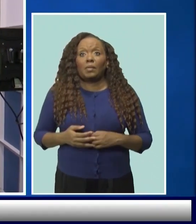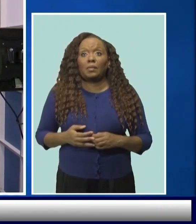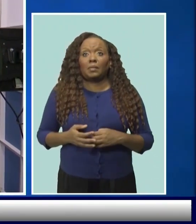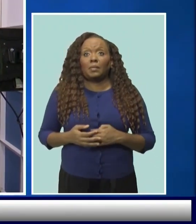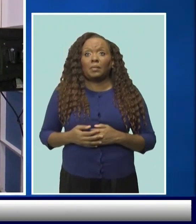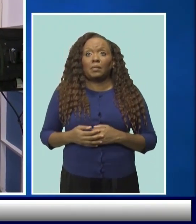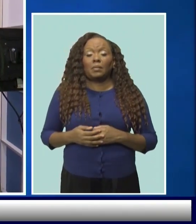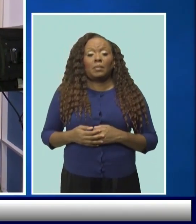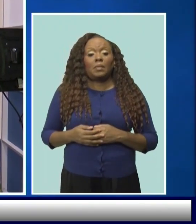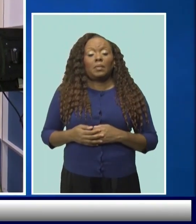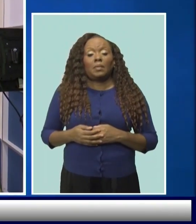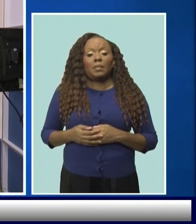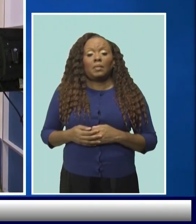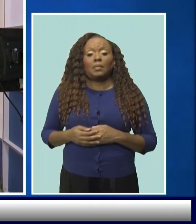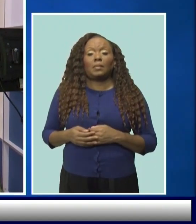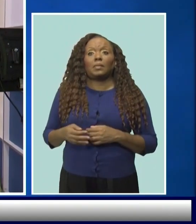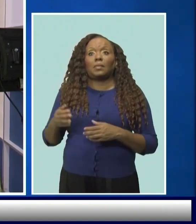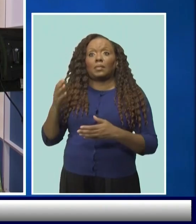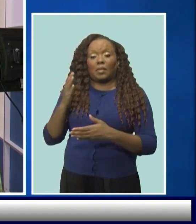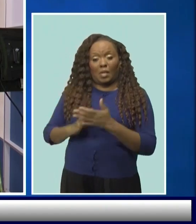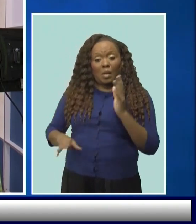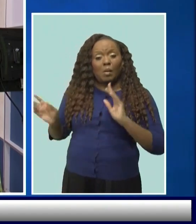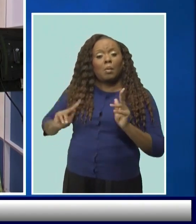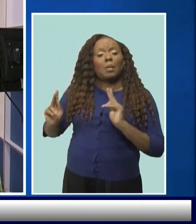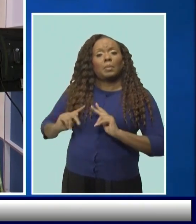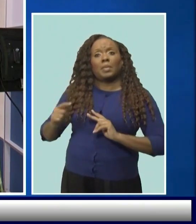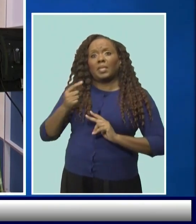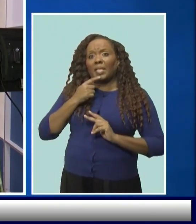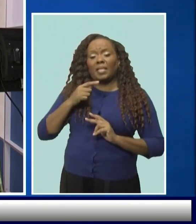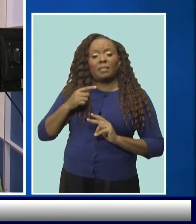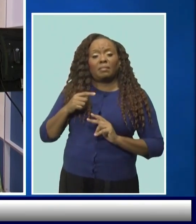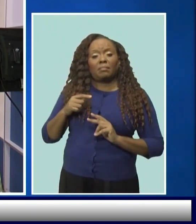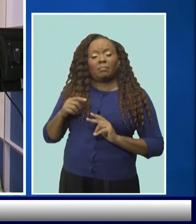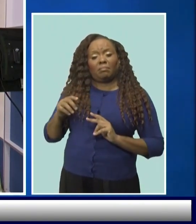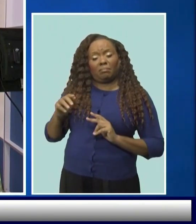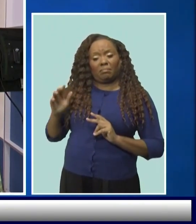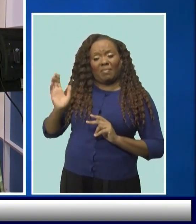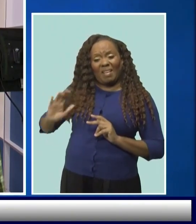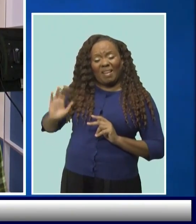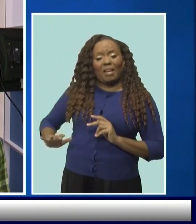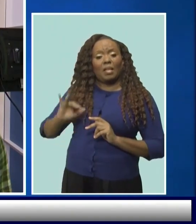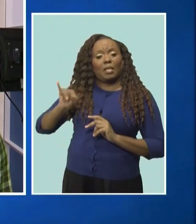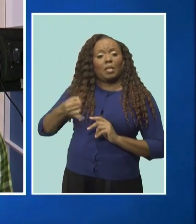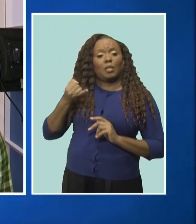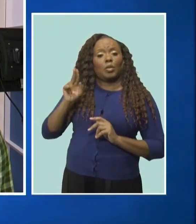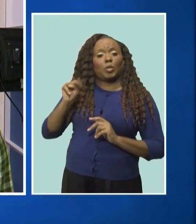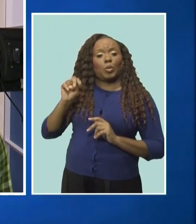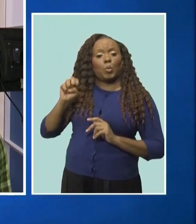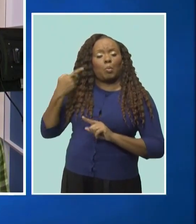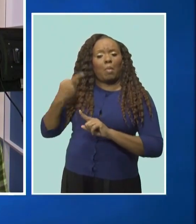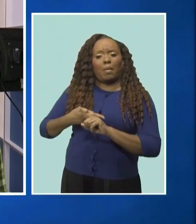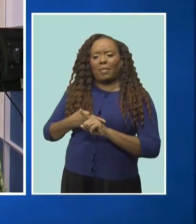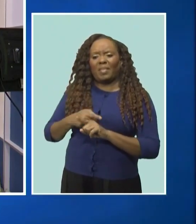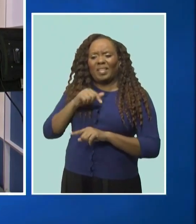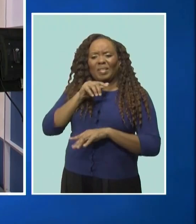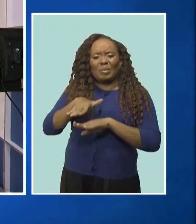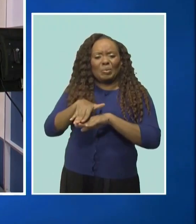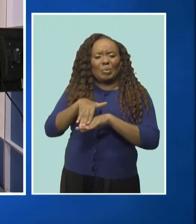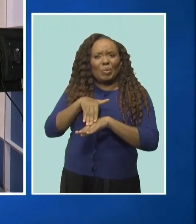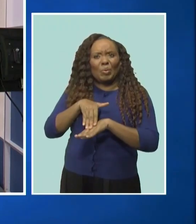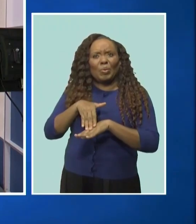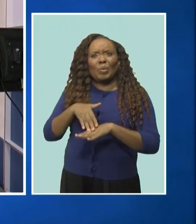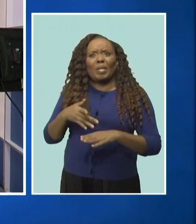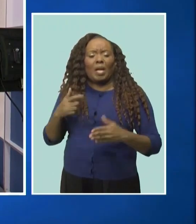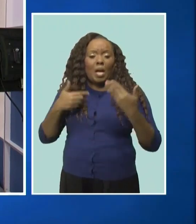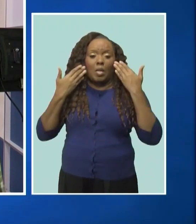increases on top of what their usual Junes would have looked like. And again, I don't have the final data to speak to the numbers right now. I can do that in about a